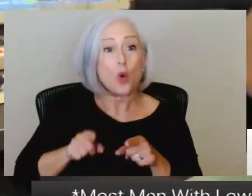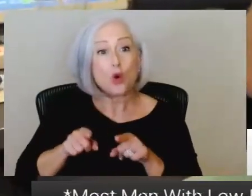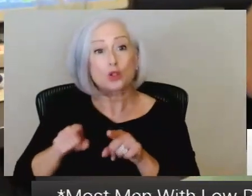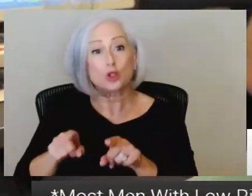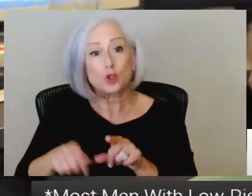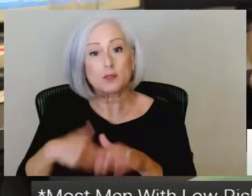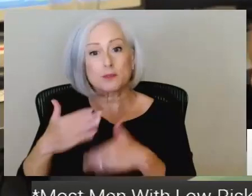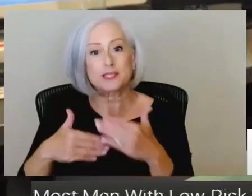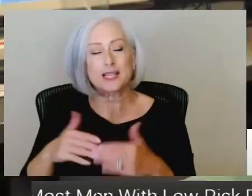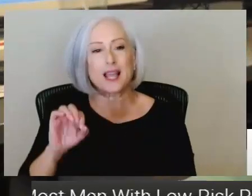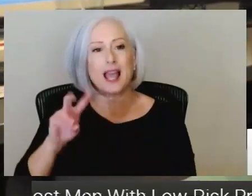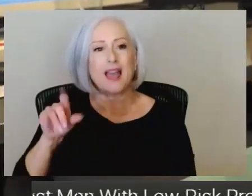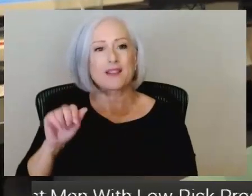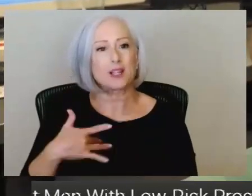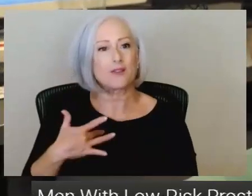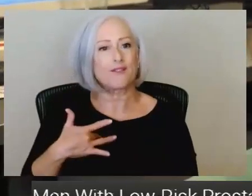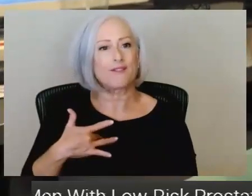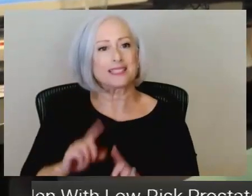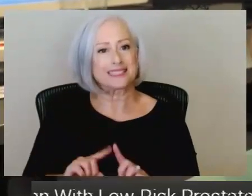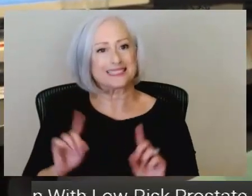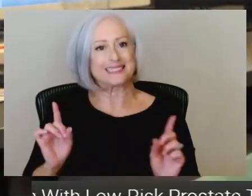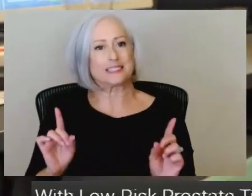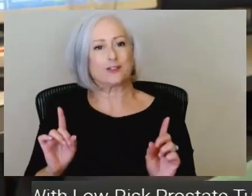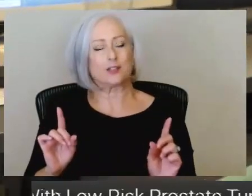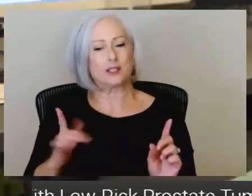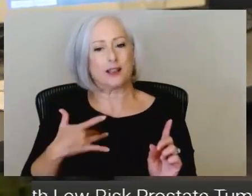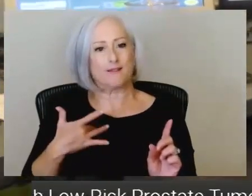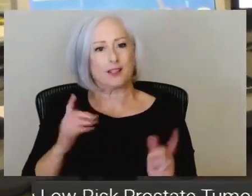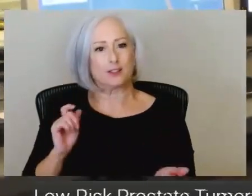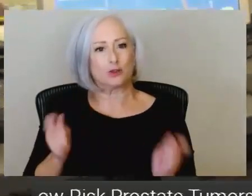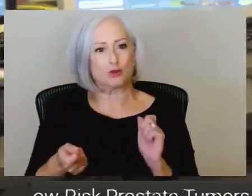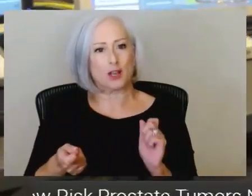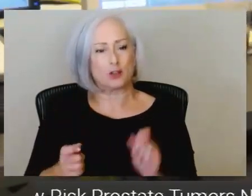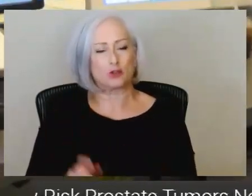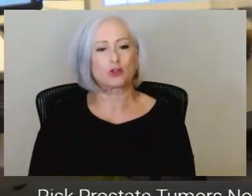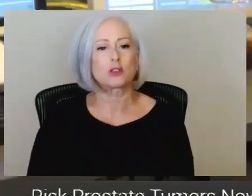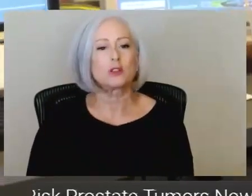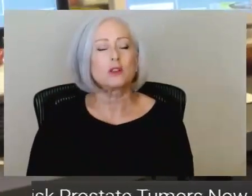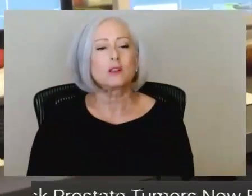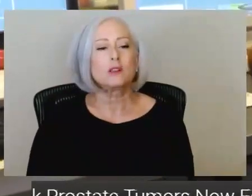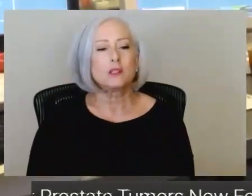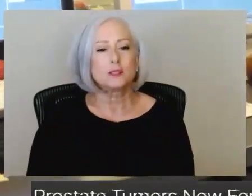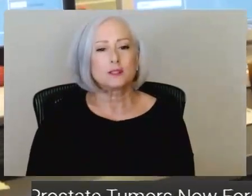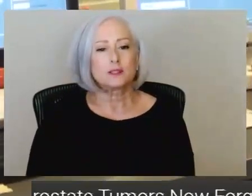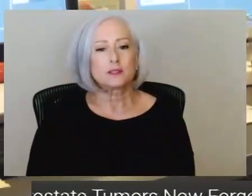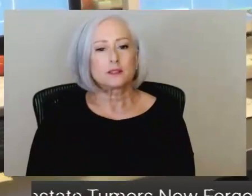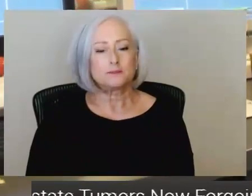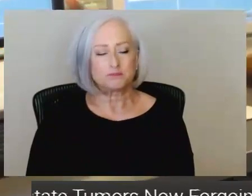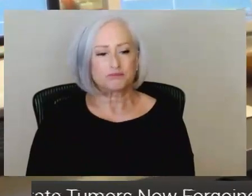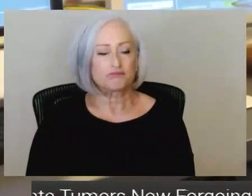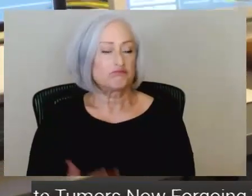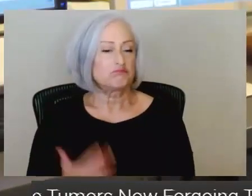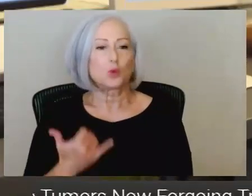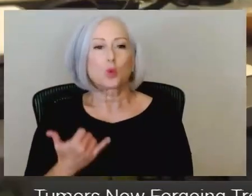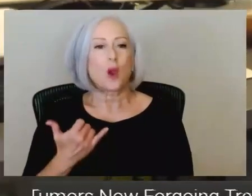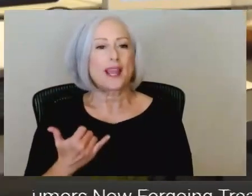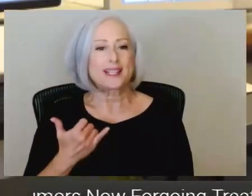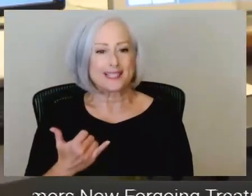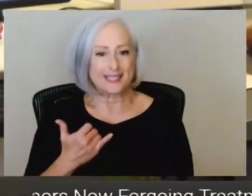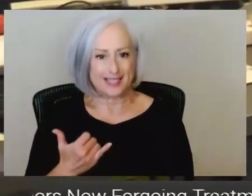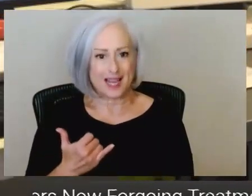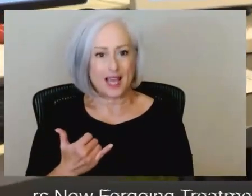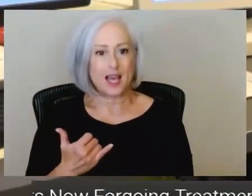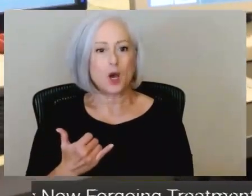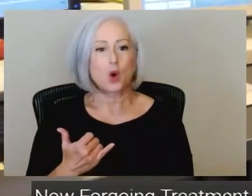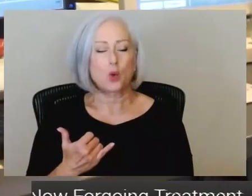Evelyn feels the difference and feels the change in everything? So right now, the main part, or what we're going to be doing